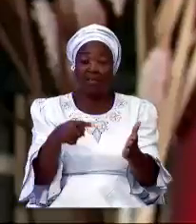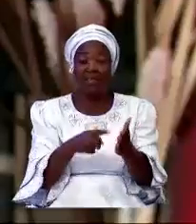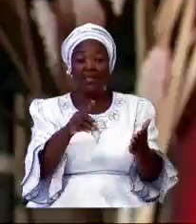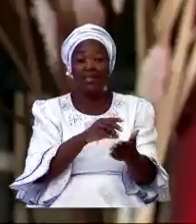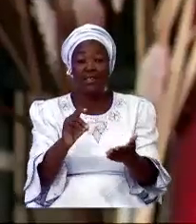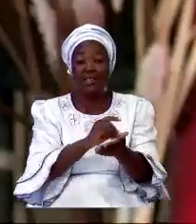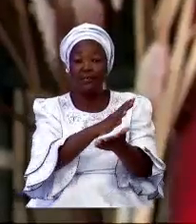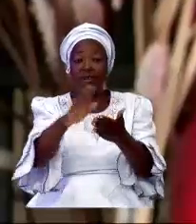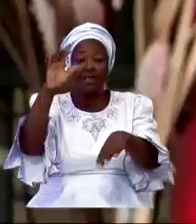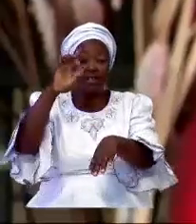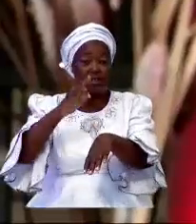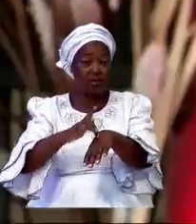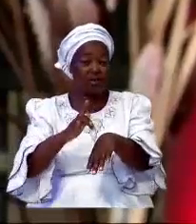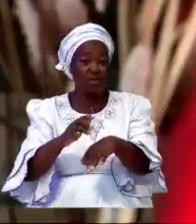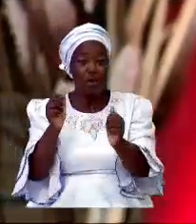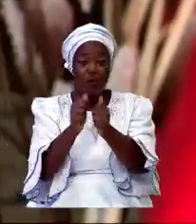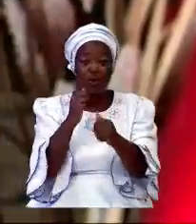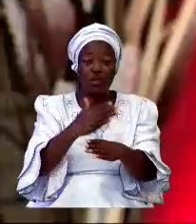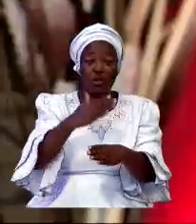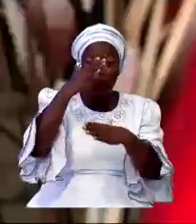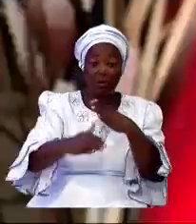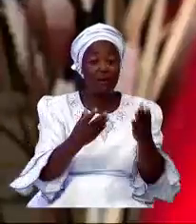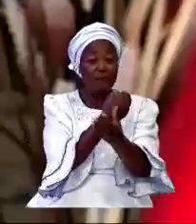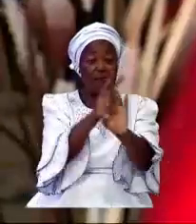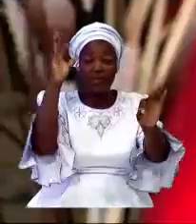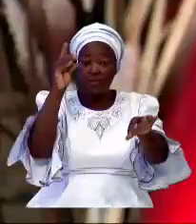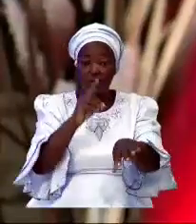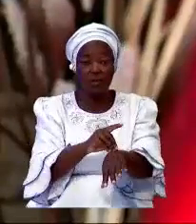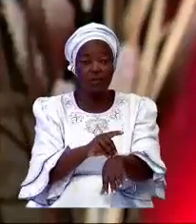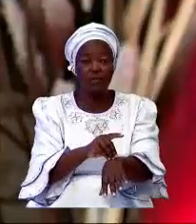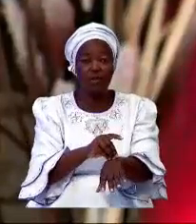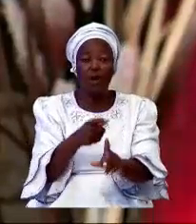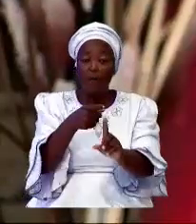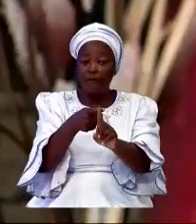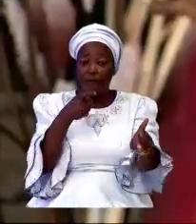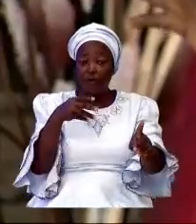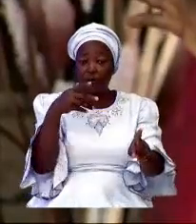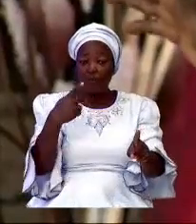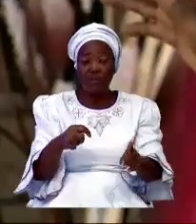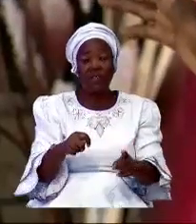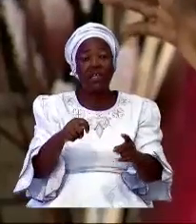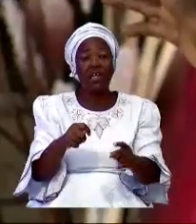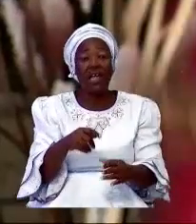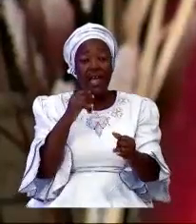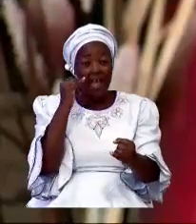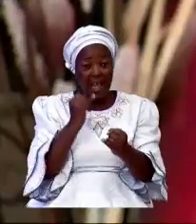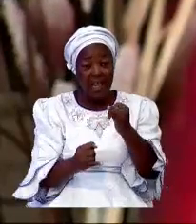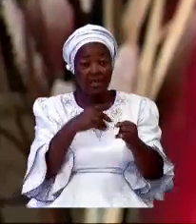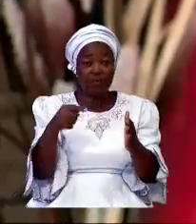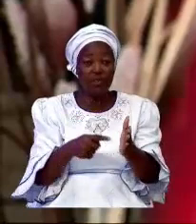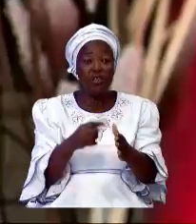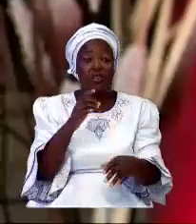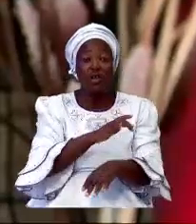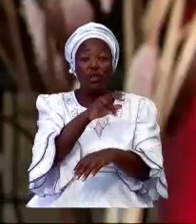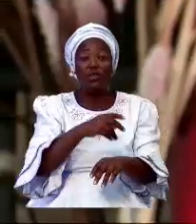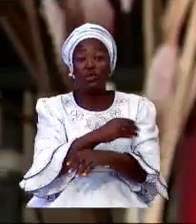journey. After this divine touch, with total freedom